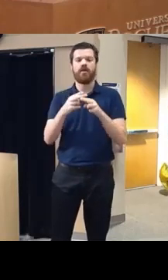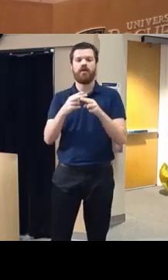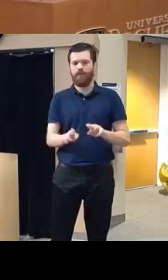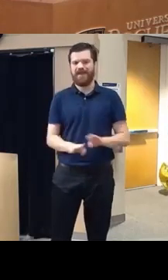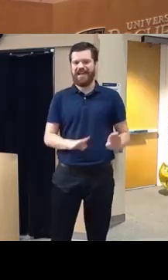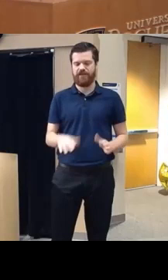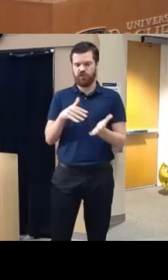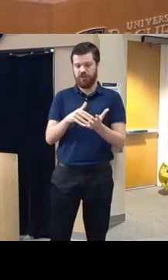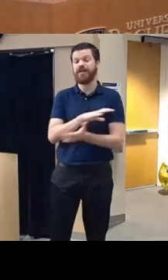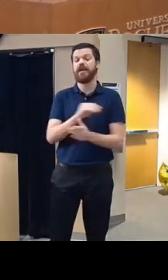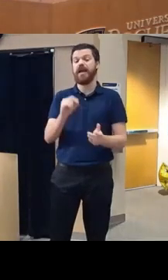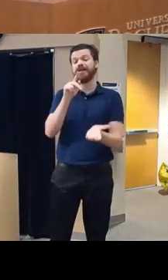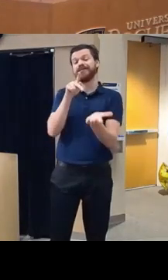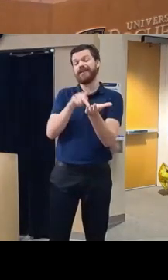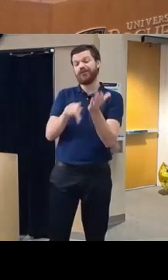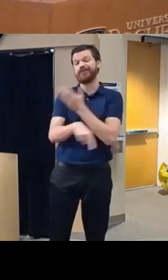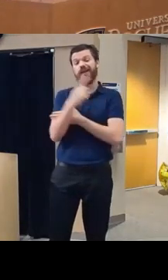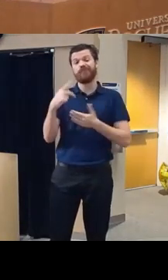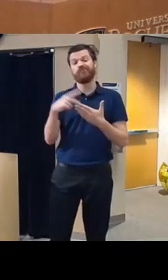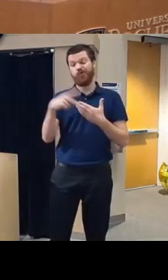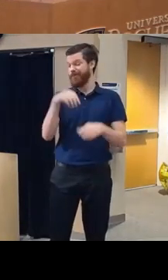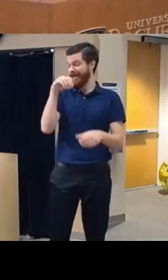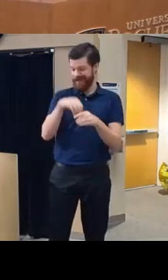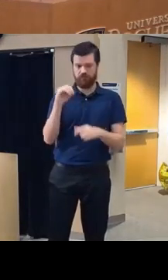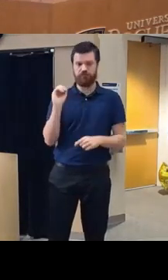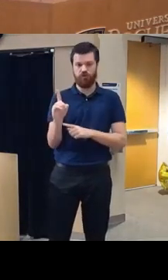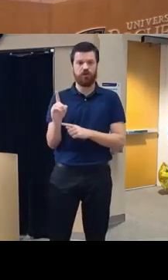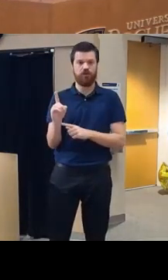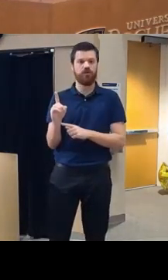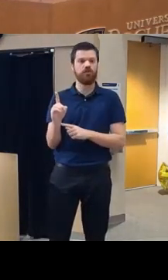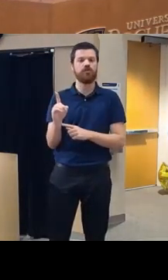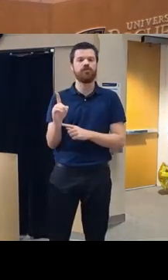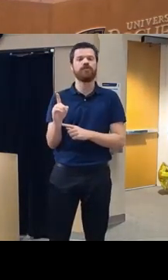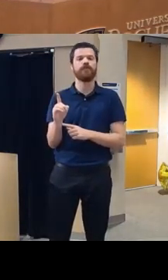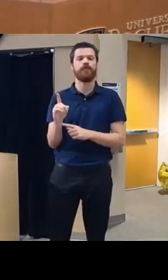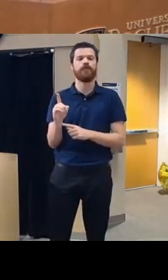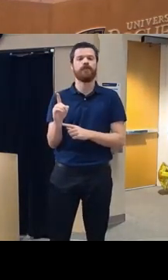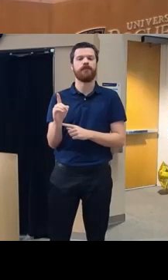loss study, and psychiatric day programs in Maryland, which are